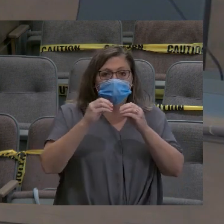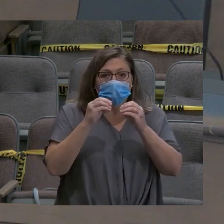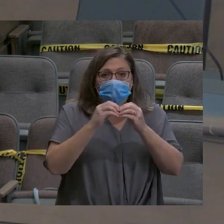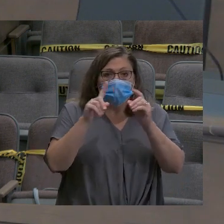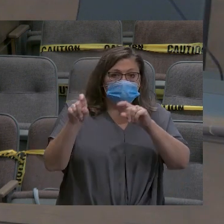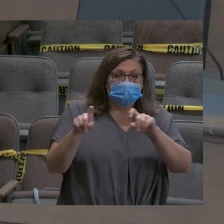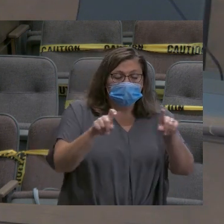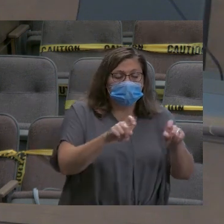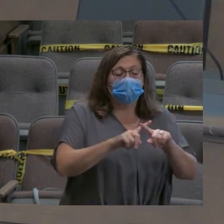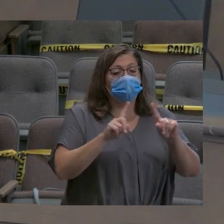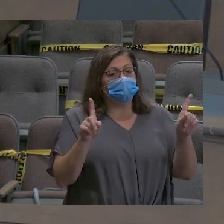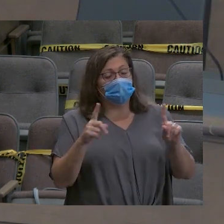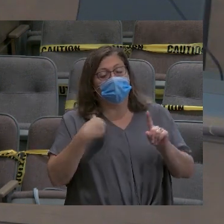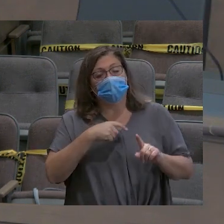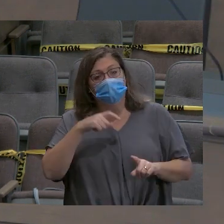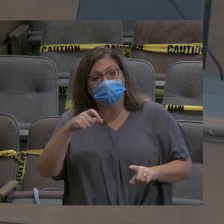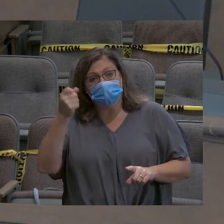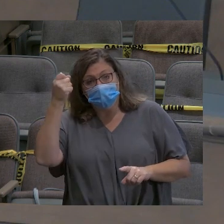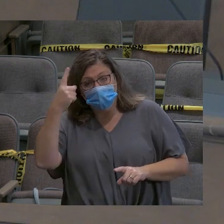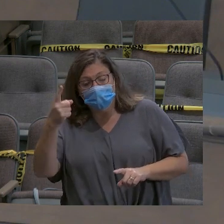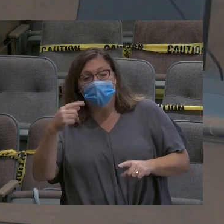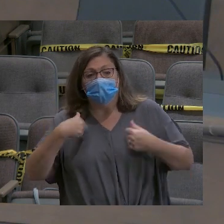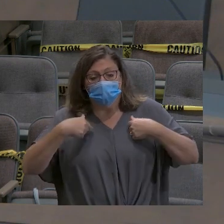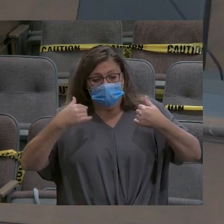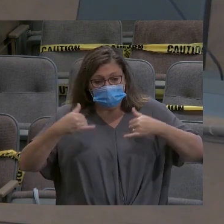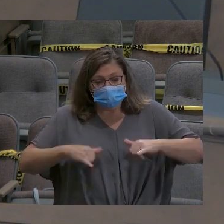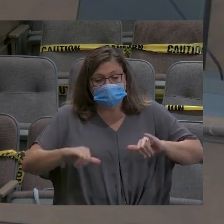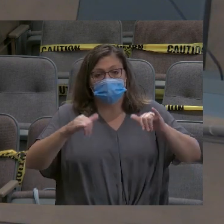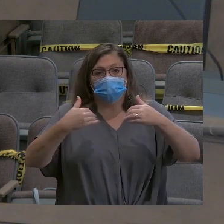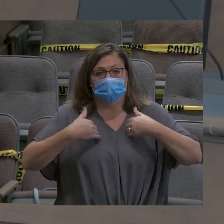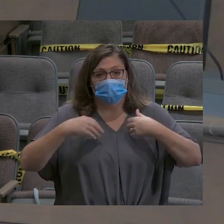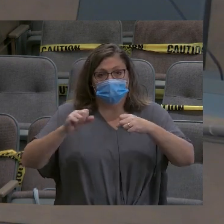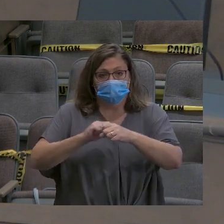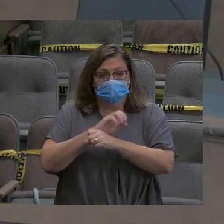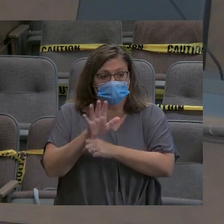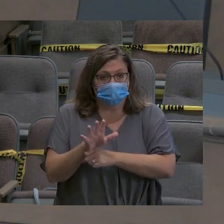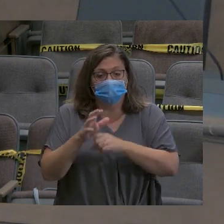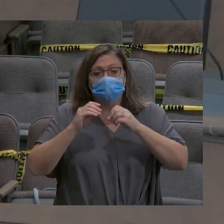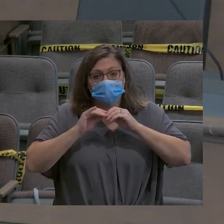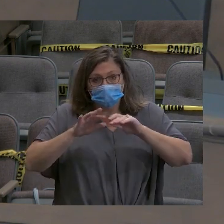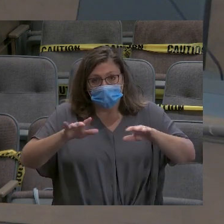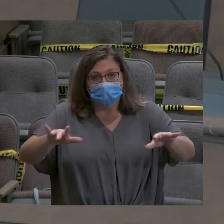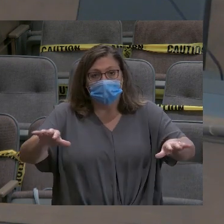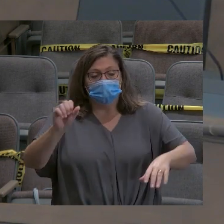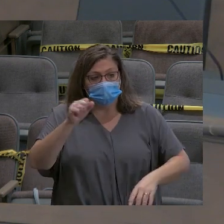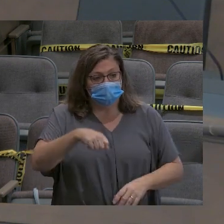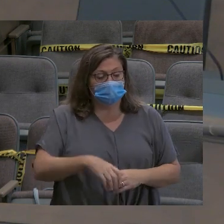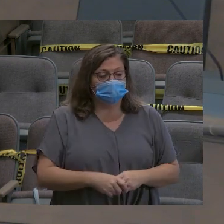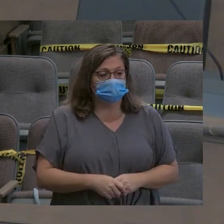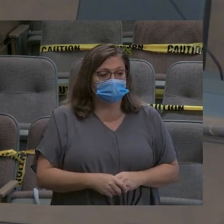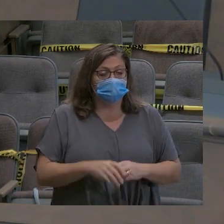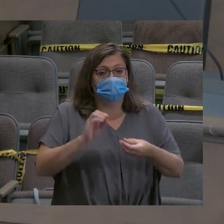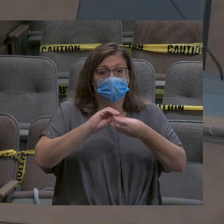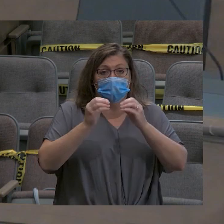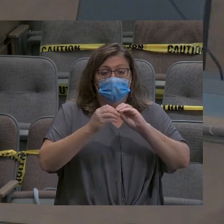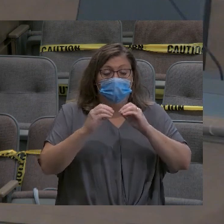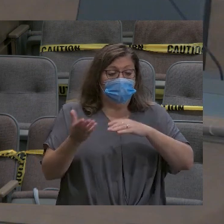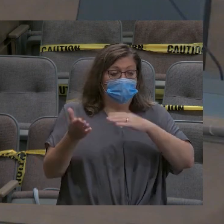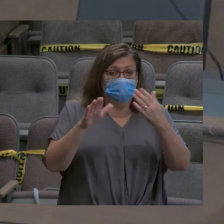understand is the virus is still present with us, and it is spreading. Now, the number of deaths, Mr.